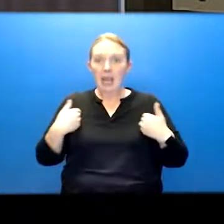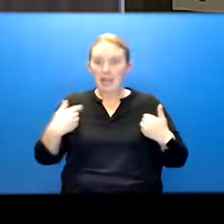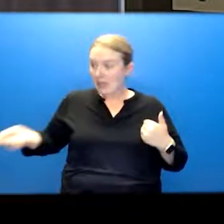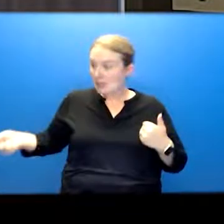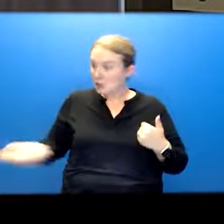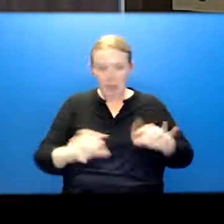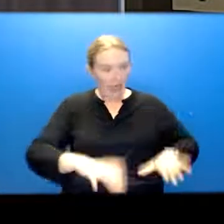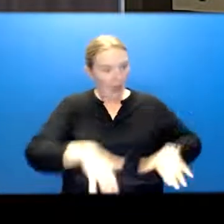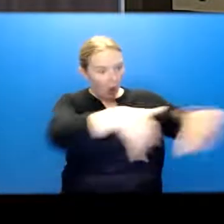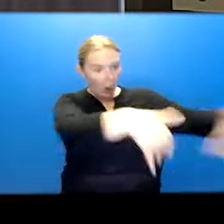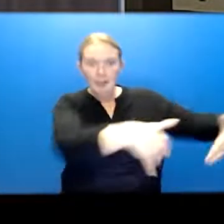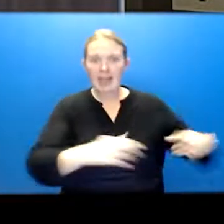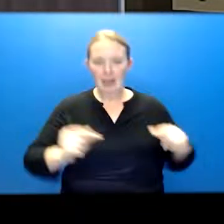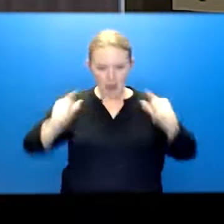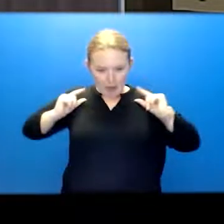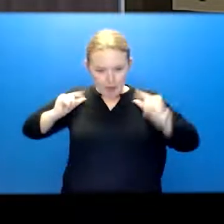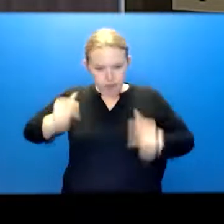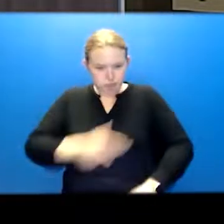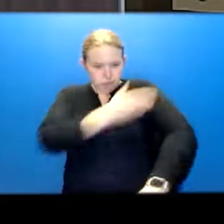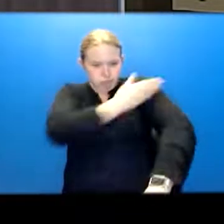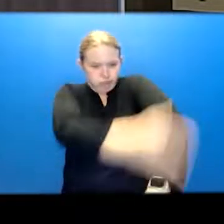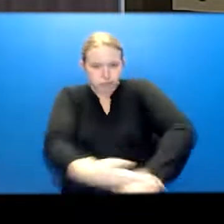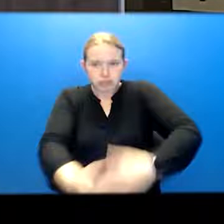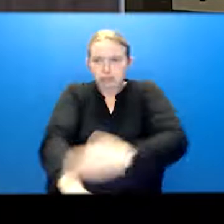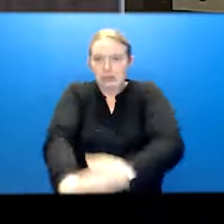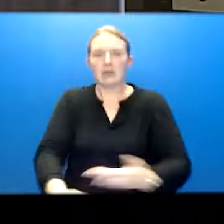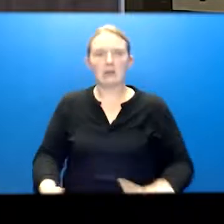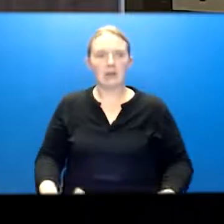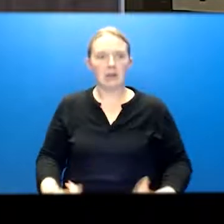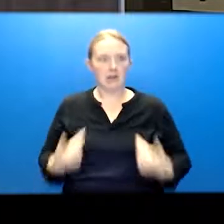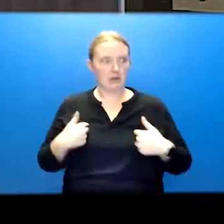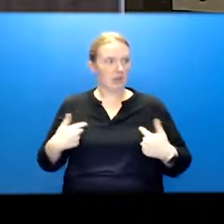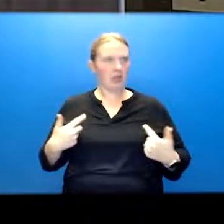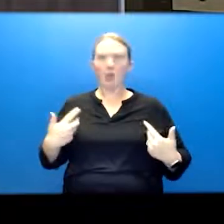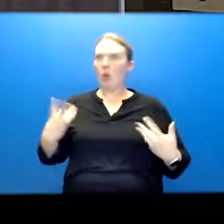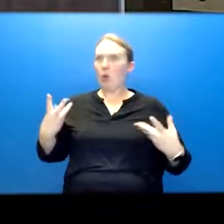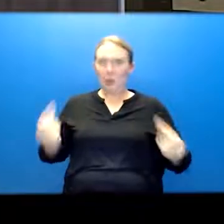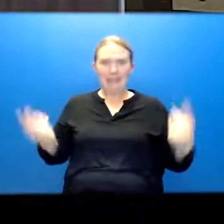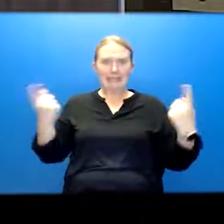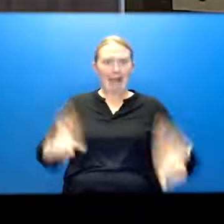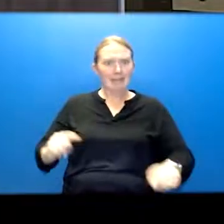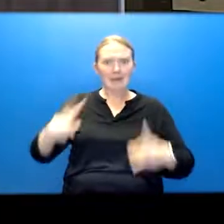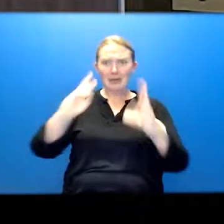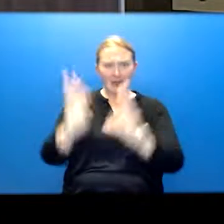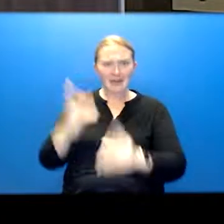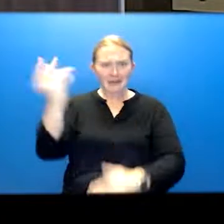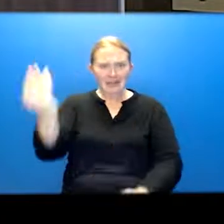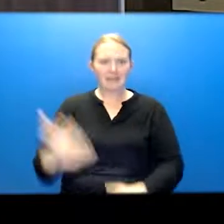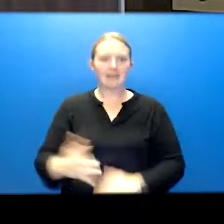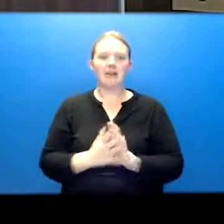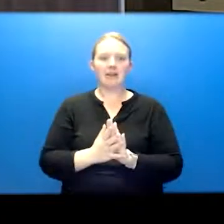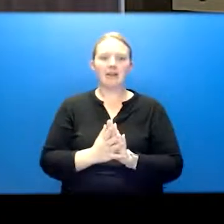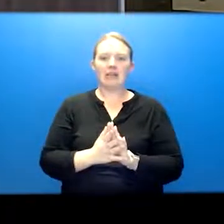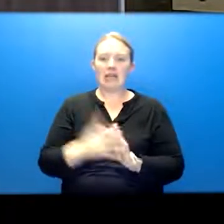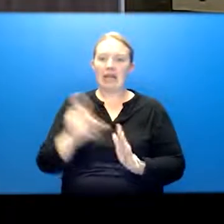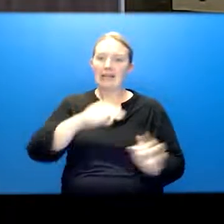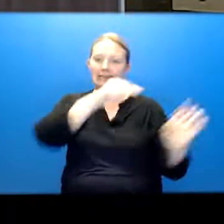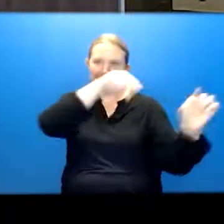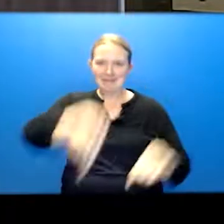was bringing sweaters. I was like, what is going on here? I need to come back to the South more